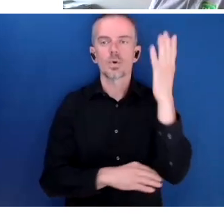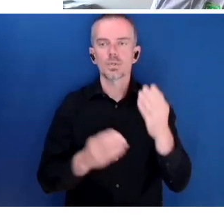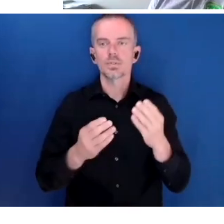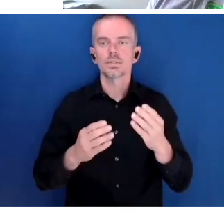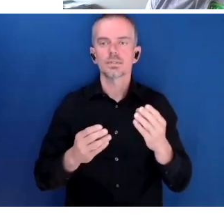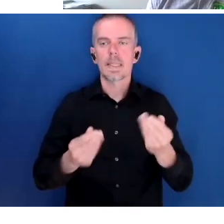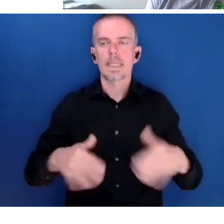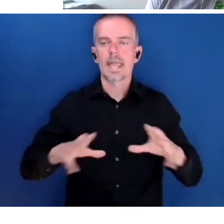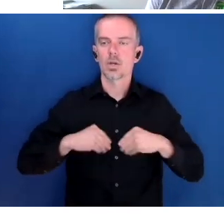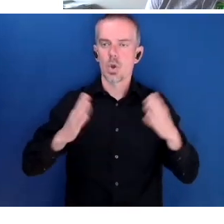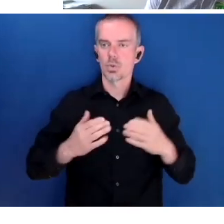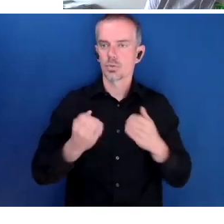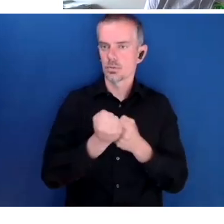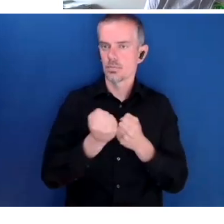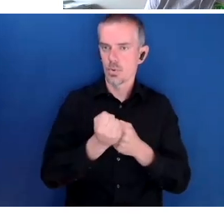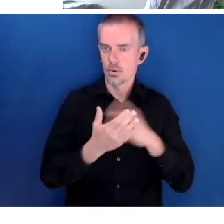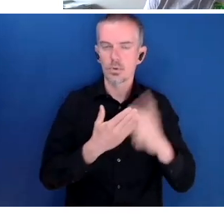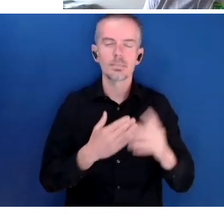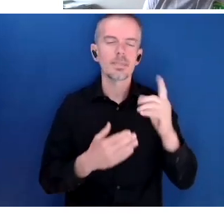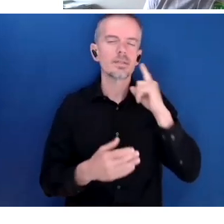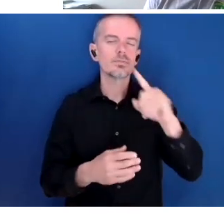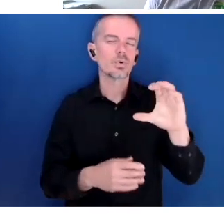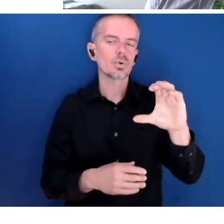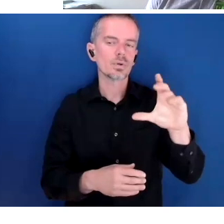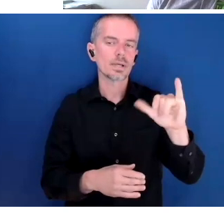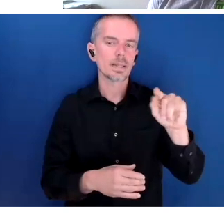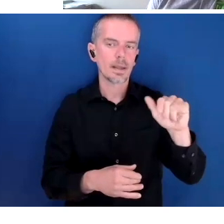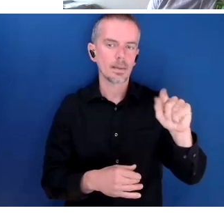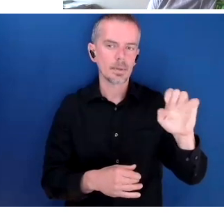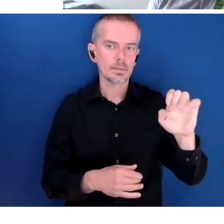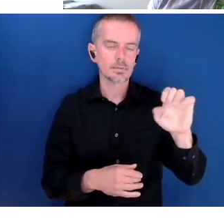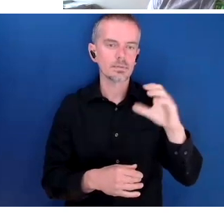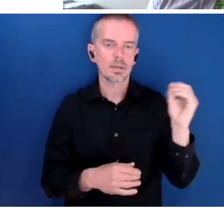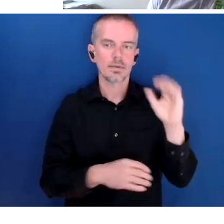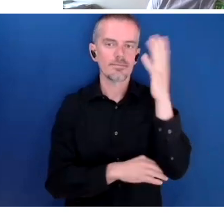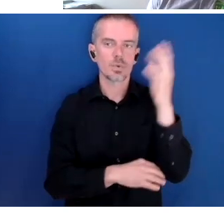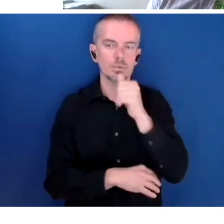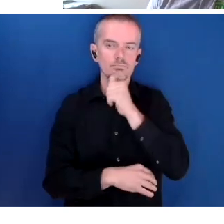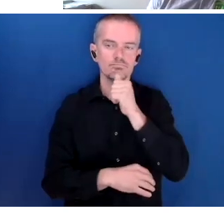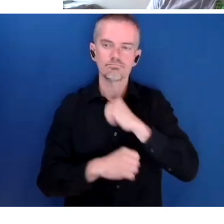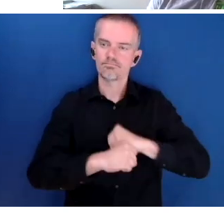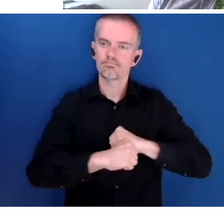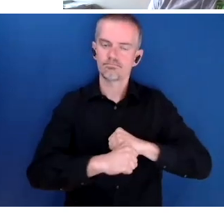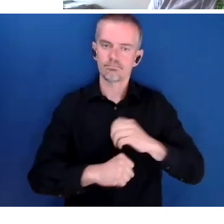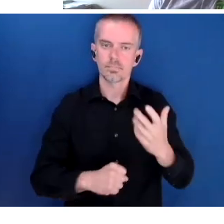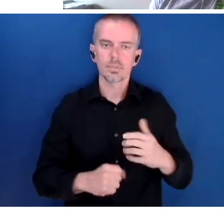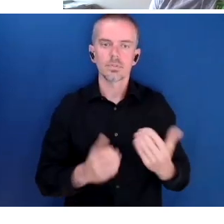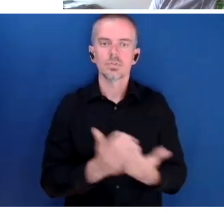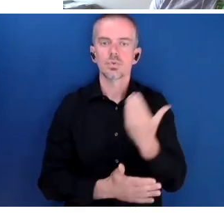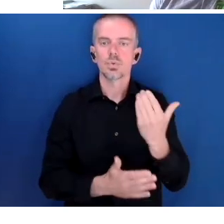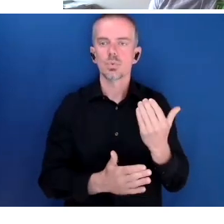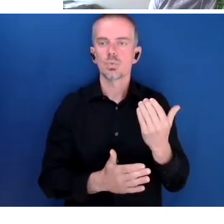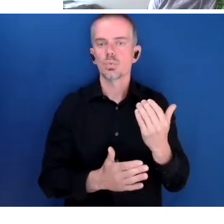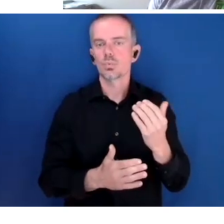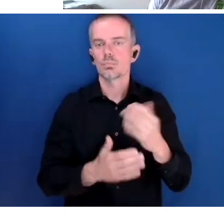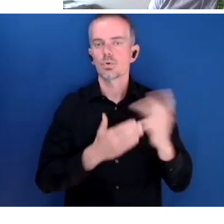and it's really focused on climate and forest resilience. So these are new programs for climate change cost